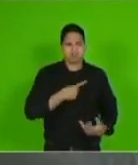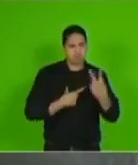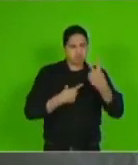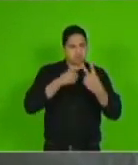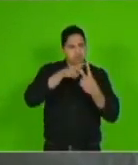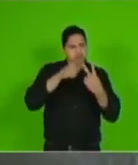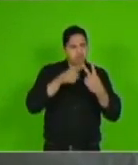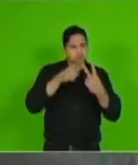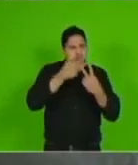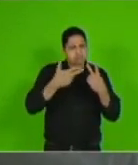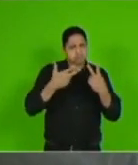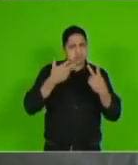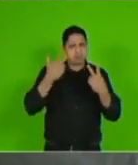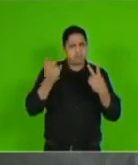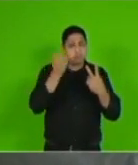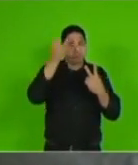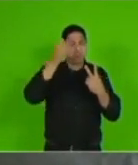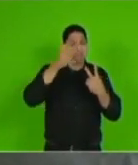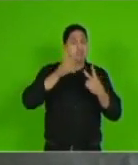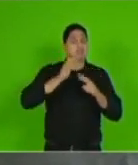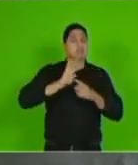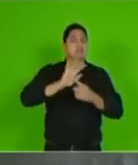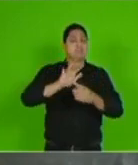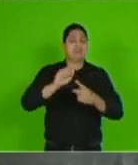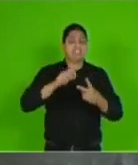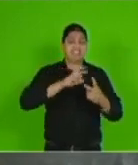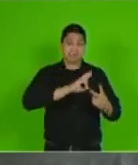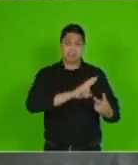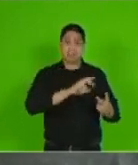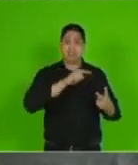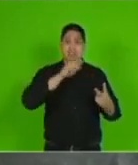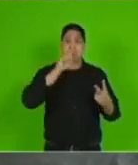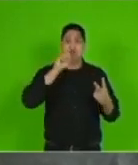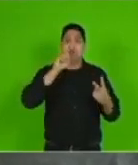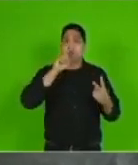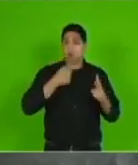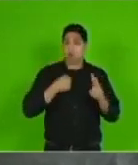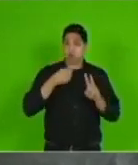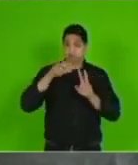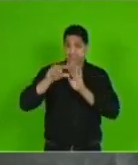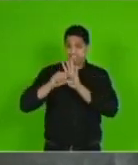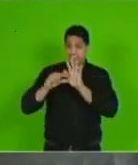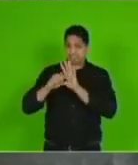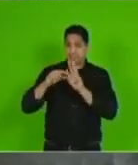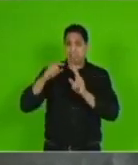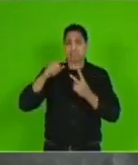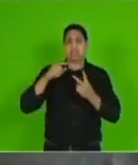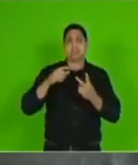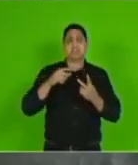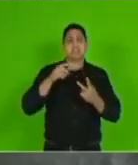this is a picture of what we are living today. It's a connection of today.